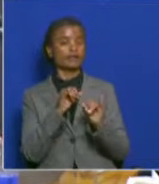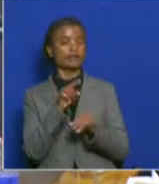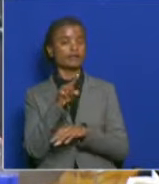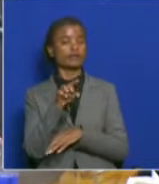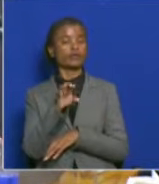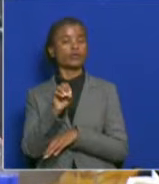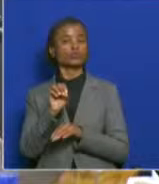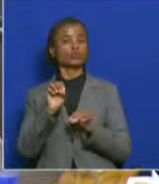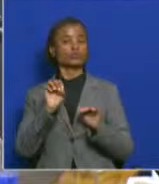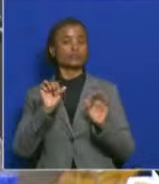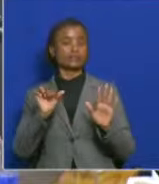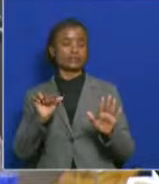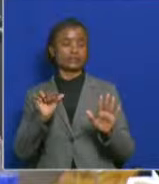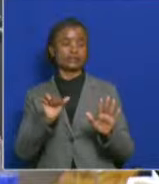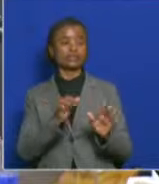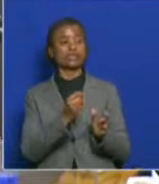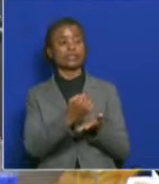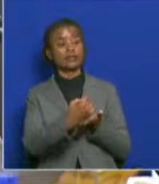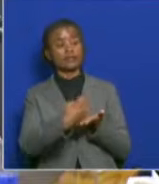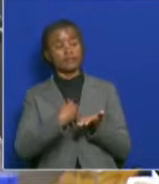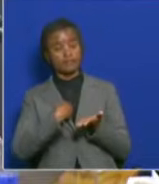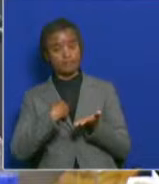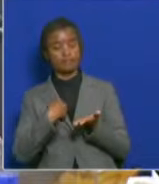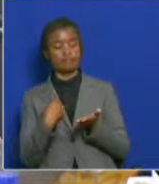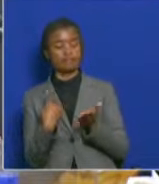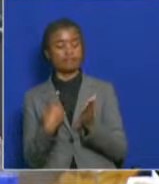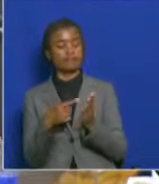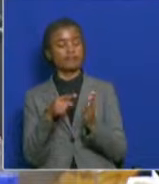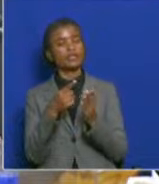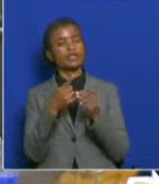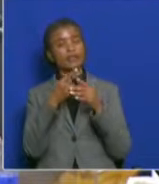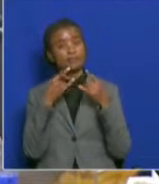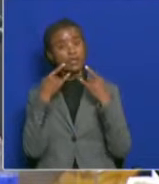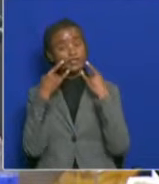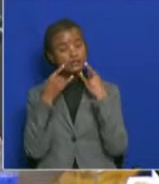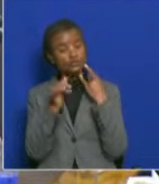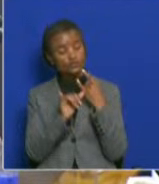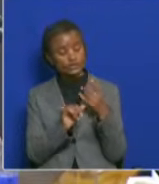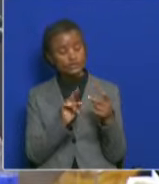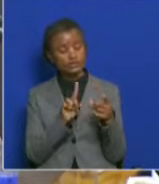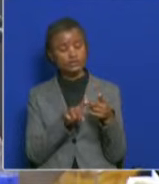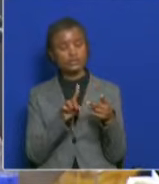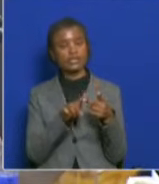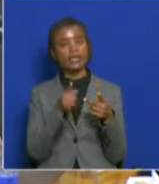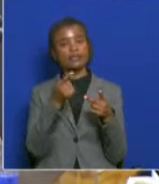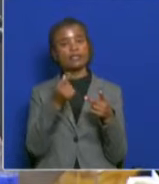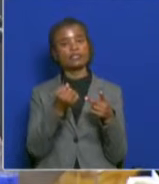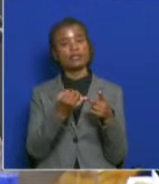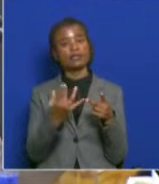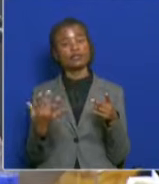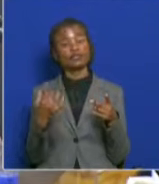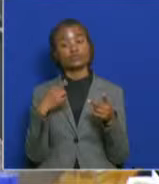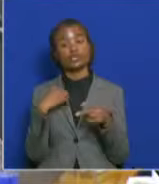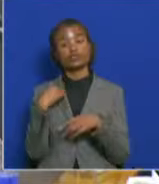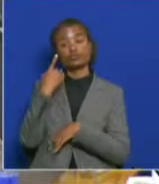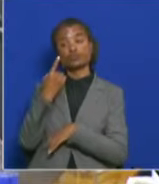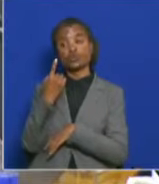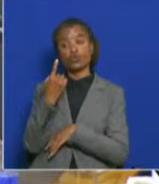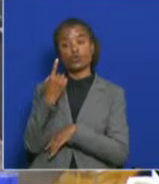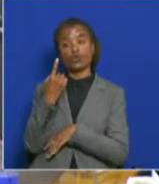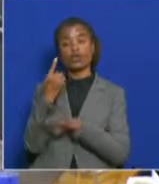please, ASAP. I'm going to see someone tomorrow night who is the possible guy to make it happen.